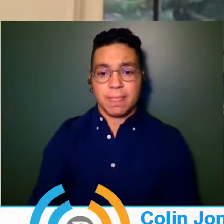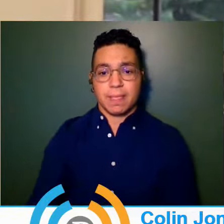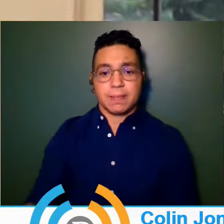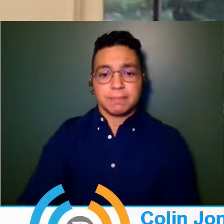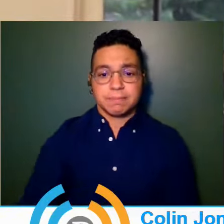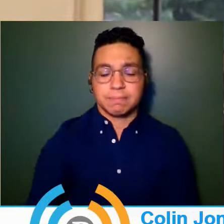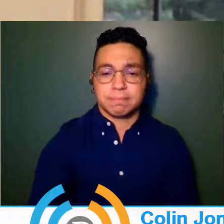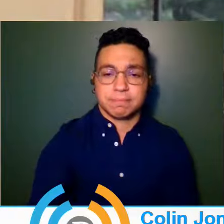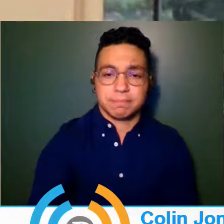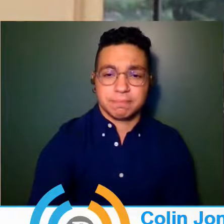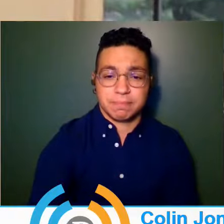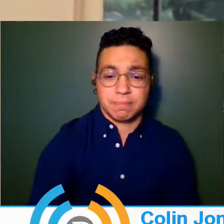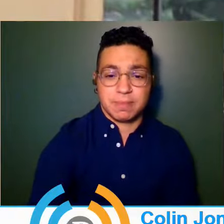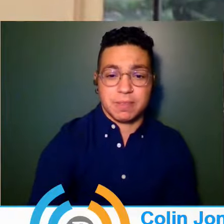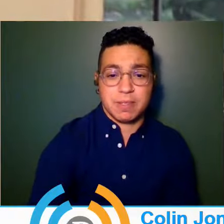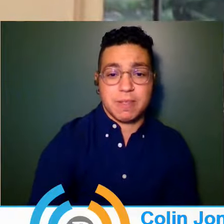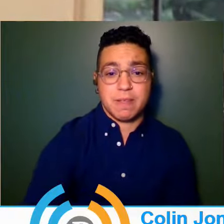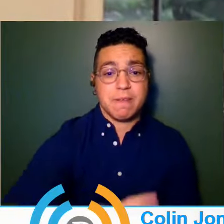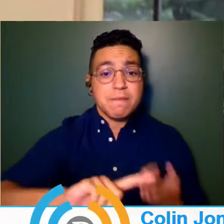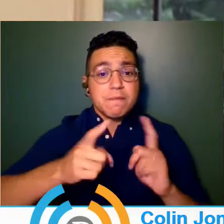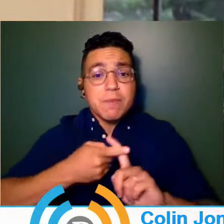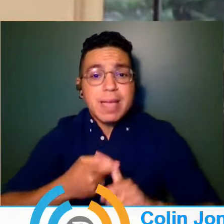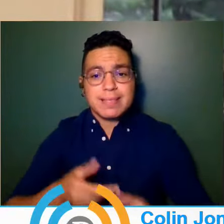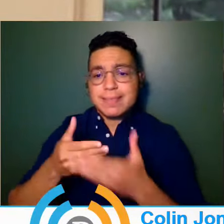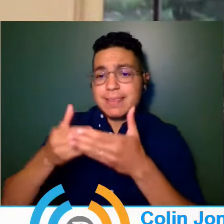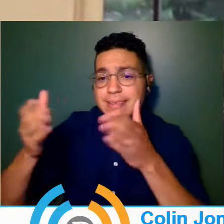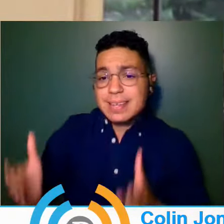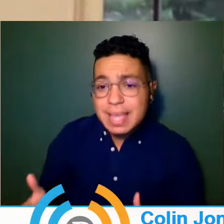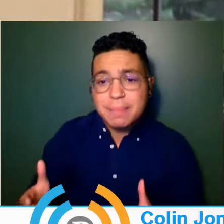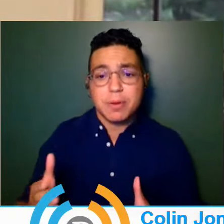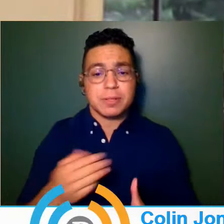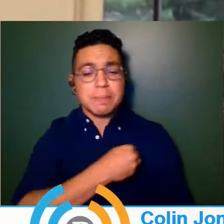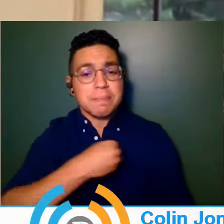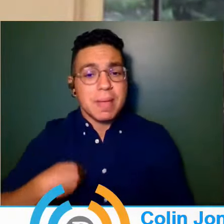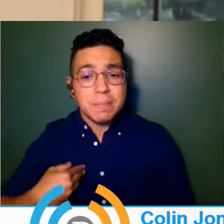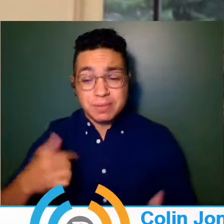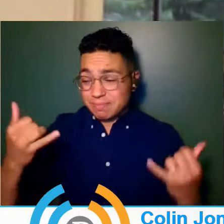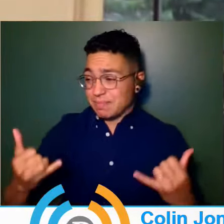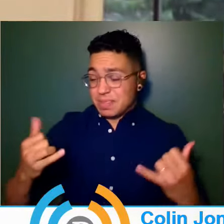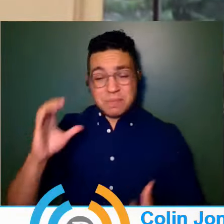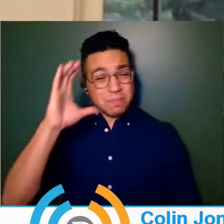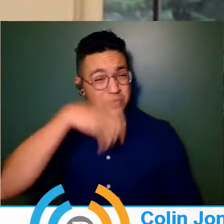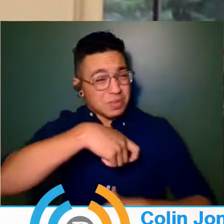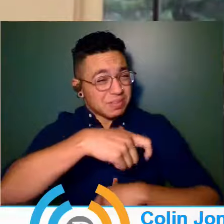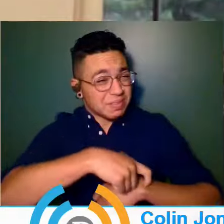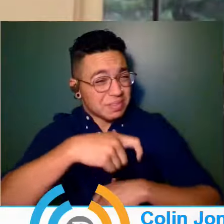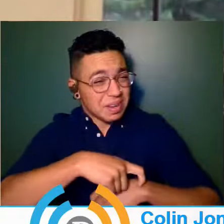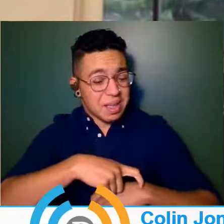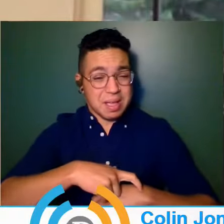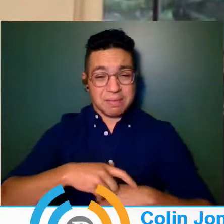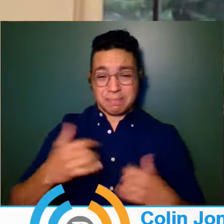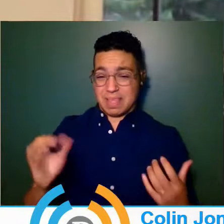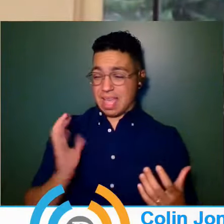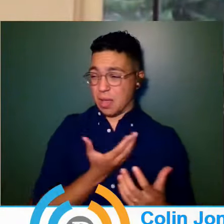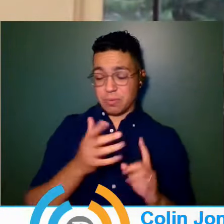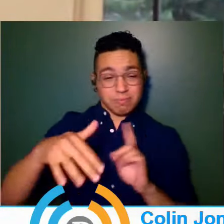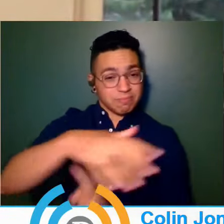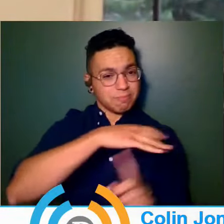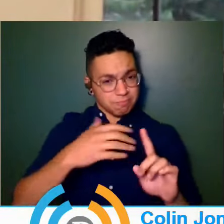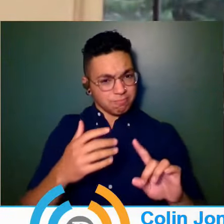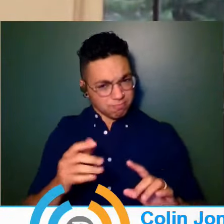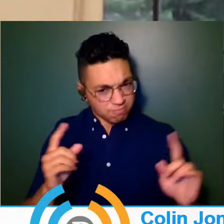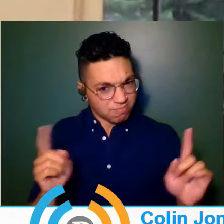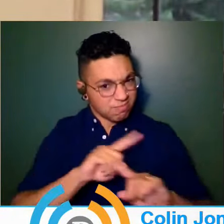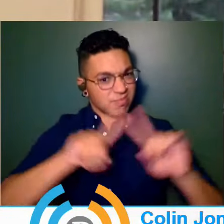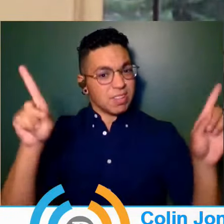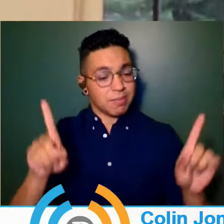Club, these are unusual times and unusual circumstances. Today, I'm welcoming you from the City Club office because I don't have